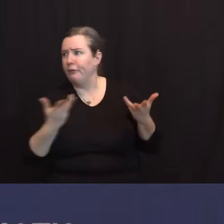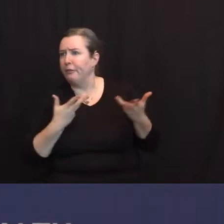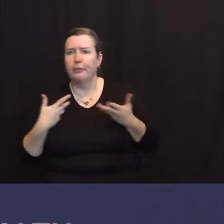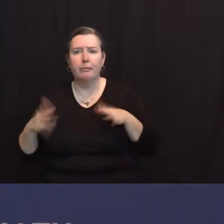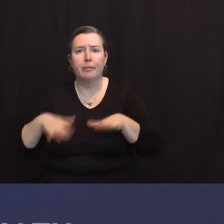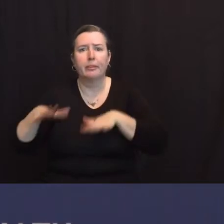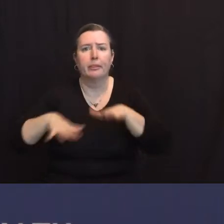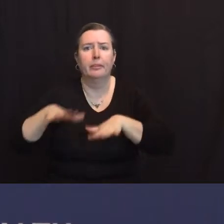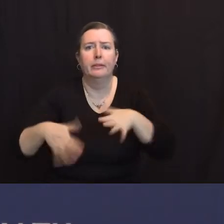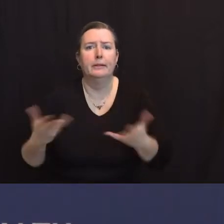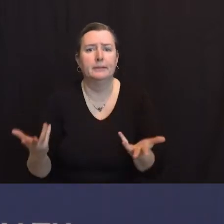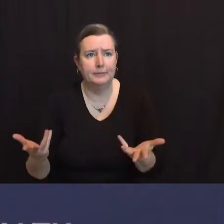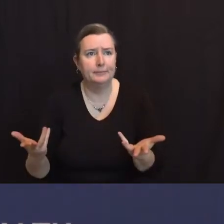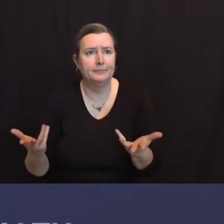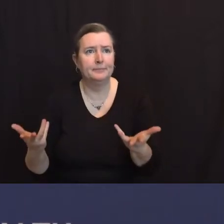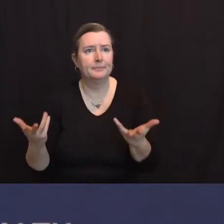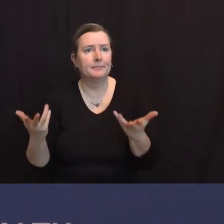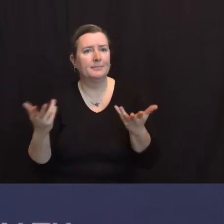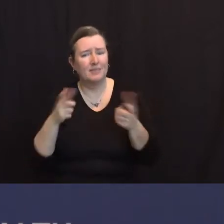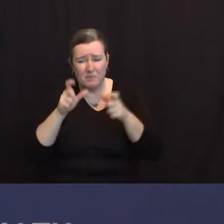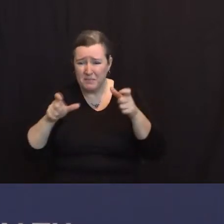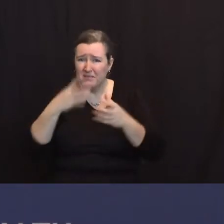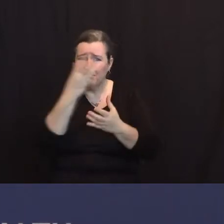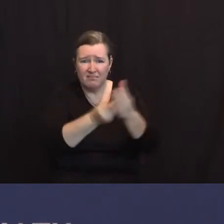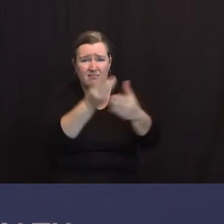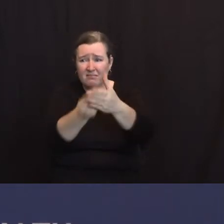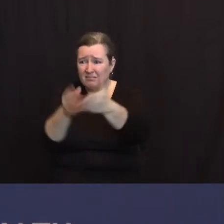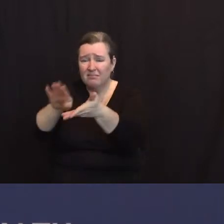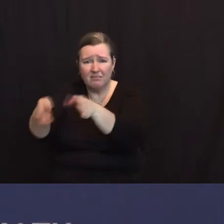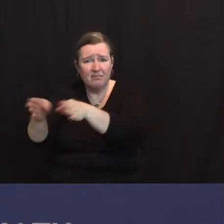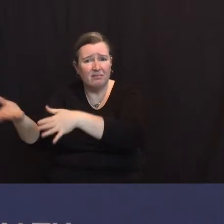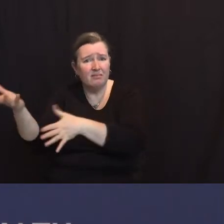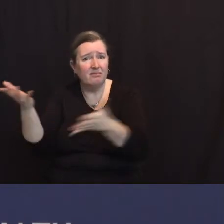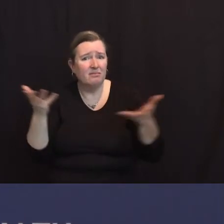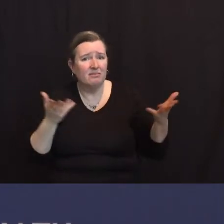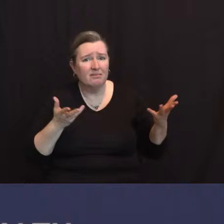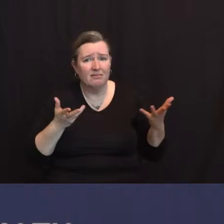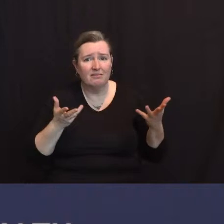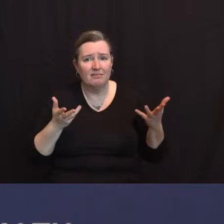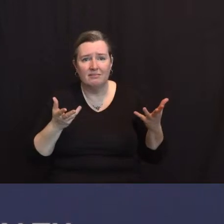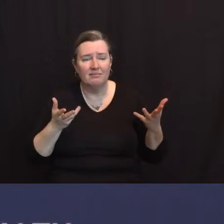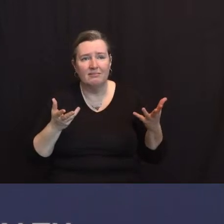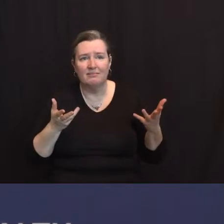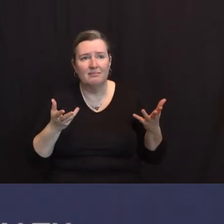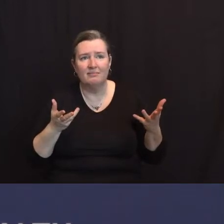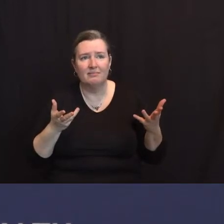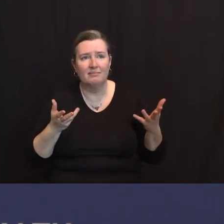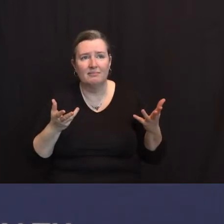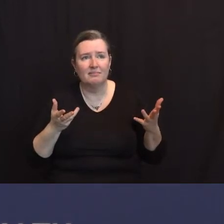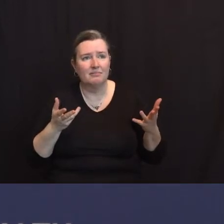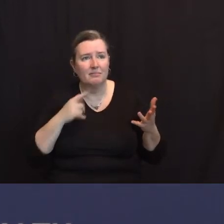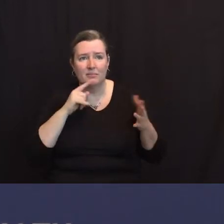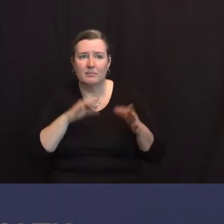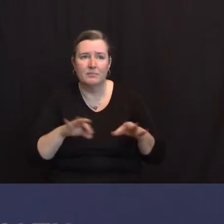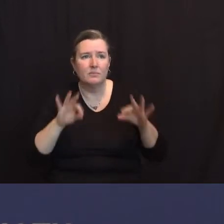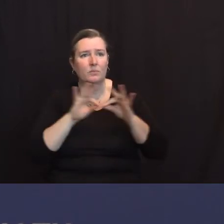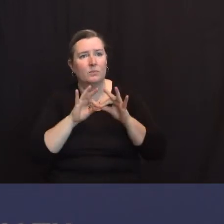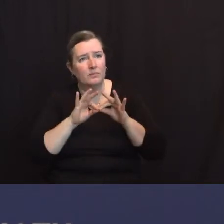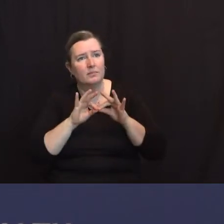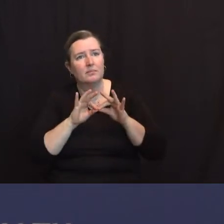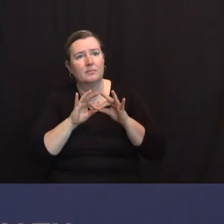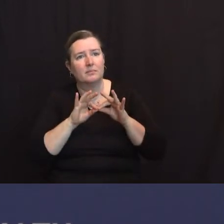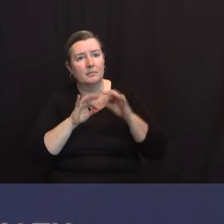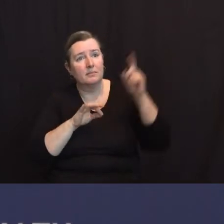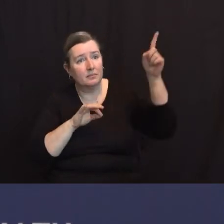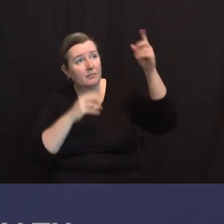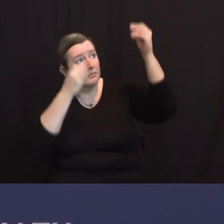that cost lives. So that's the big one for me, getting a better sense of the information and the scope of this earlier. And it sounds like there was